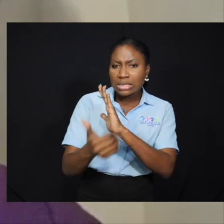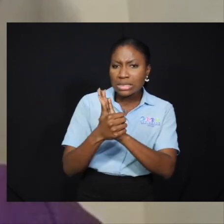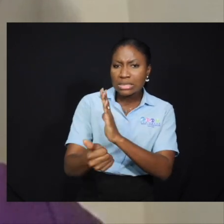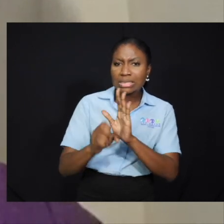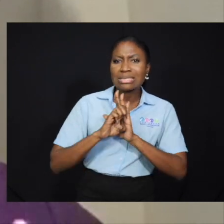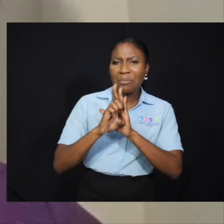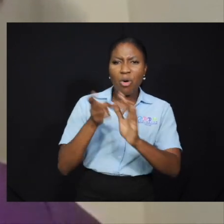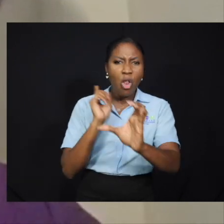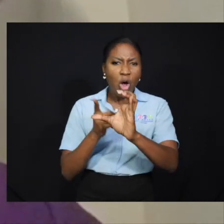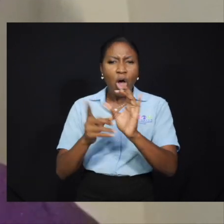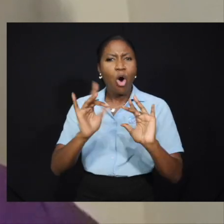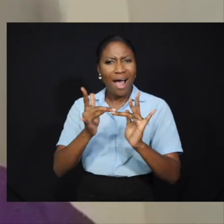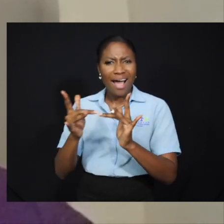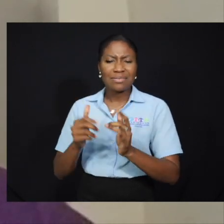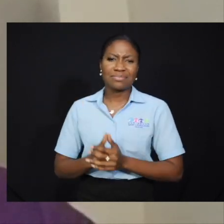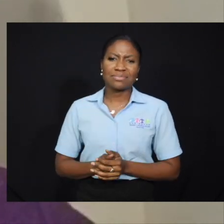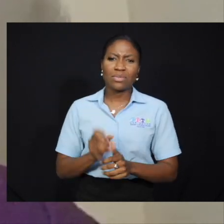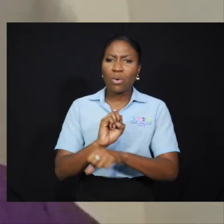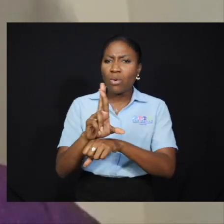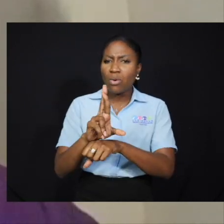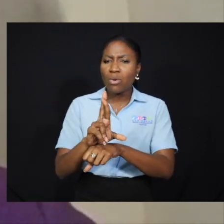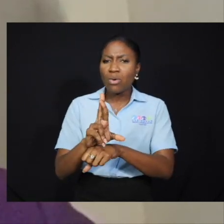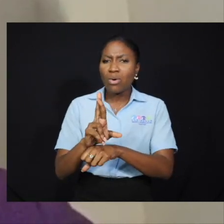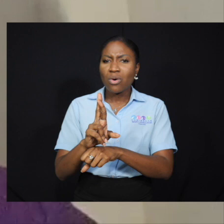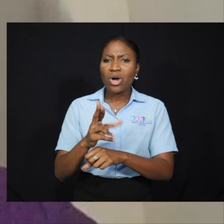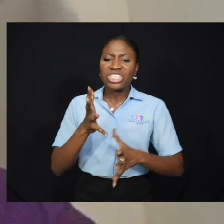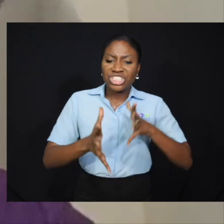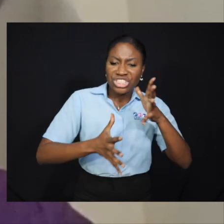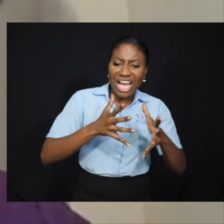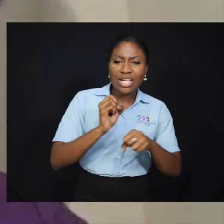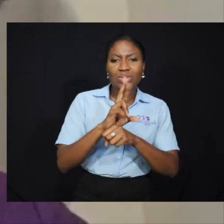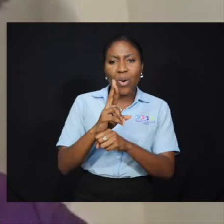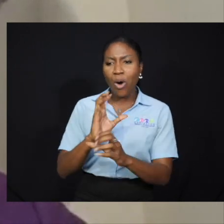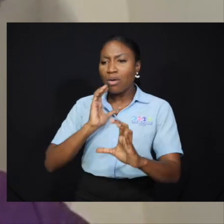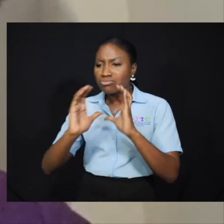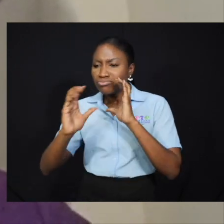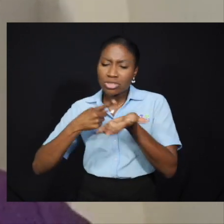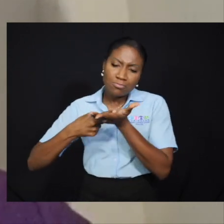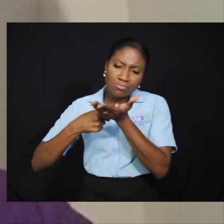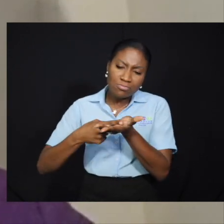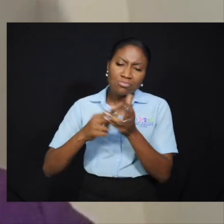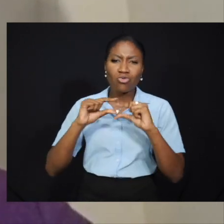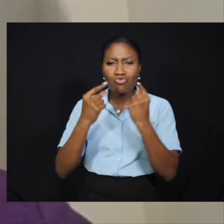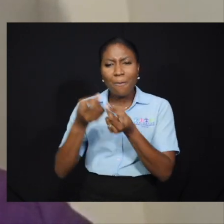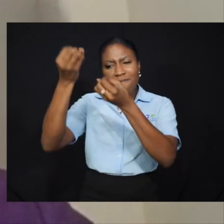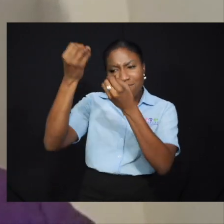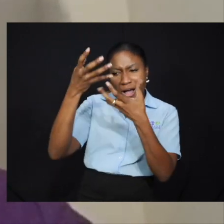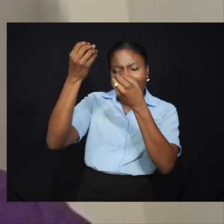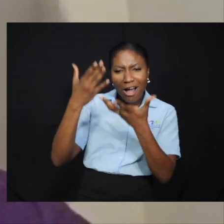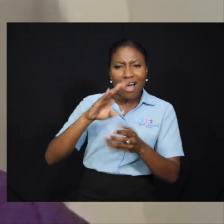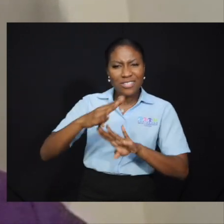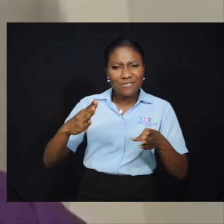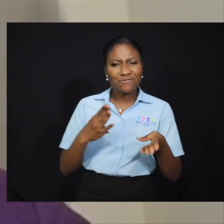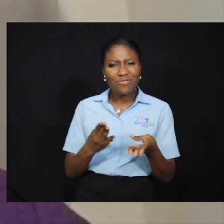talk and chat sessions, information sessions. So we would have several very interesting sessions